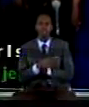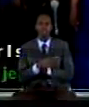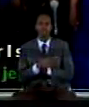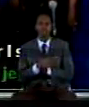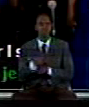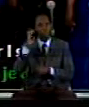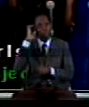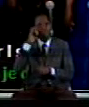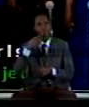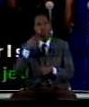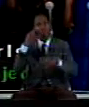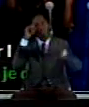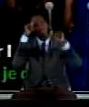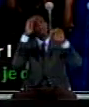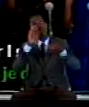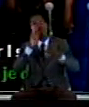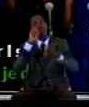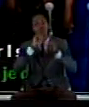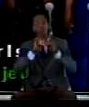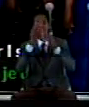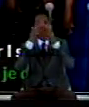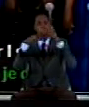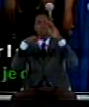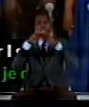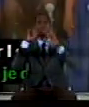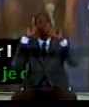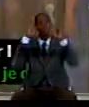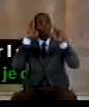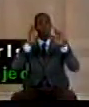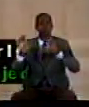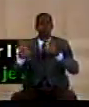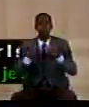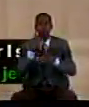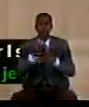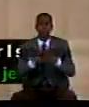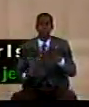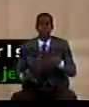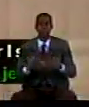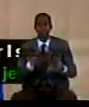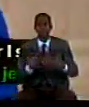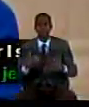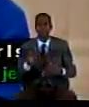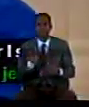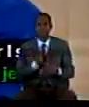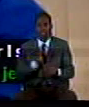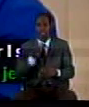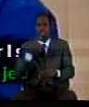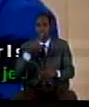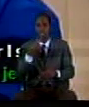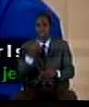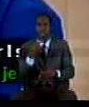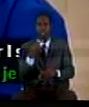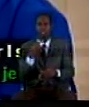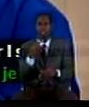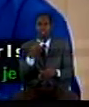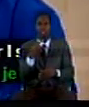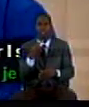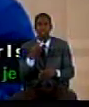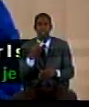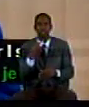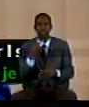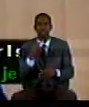He said, the Father up in heaven, he will do whatsoever I say.